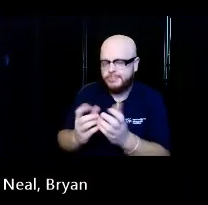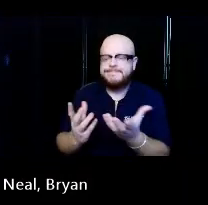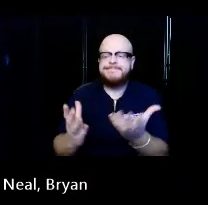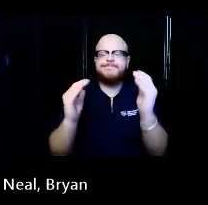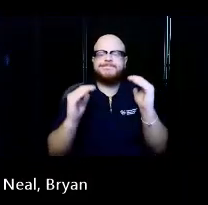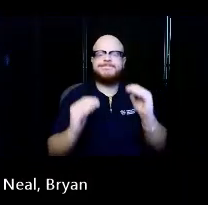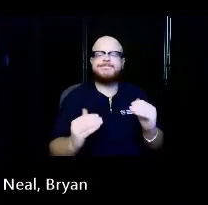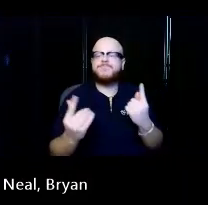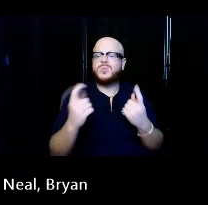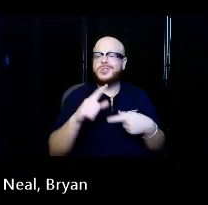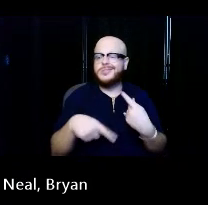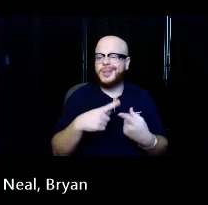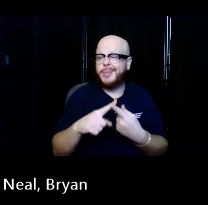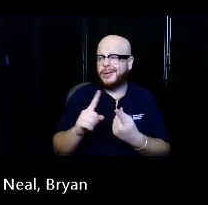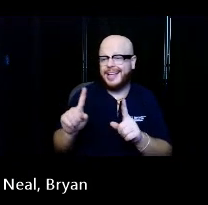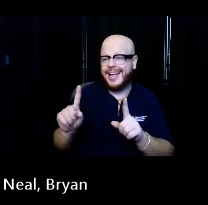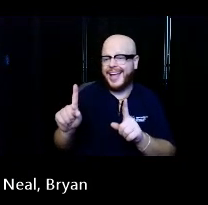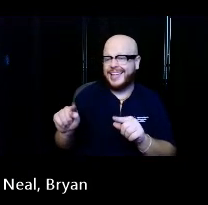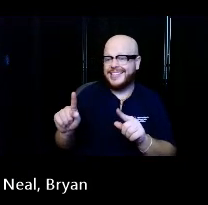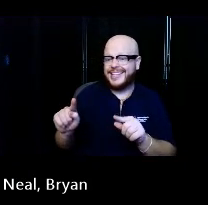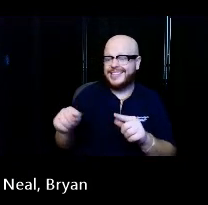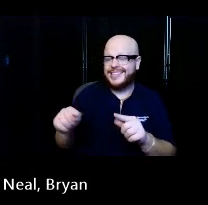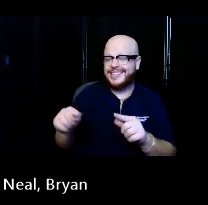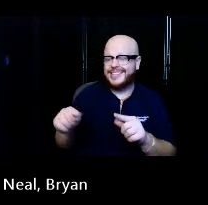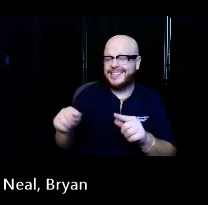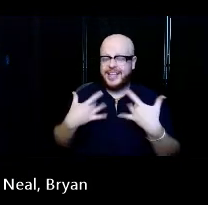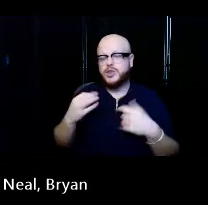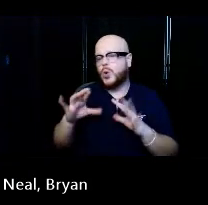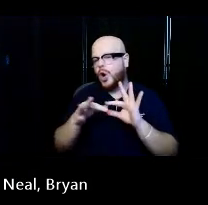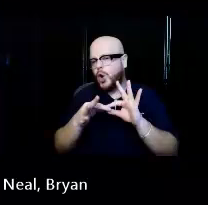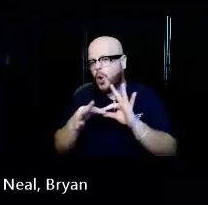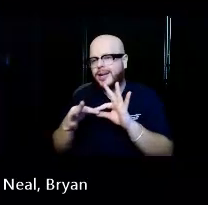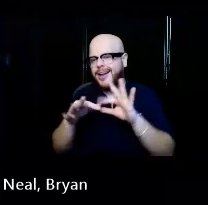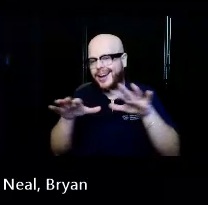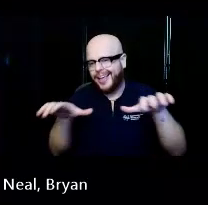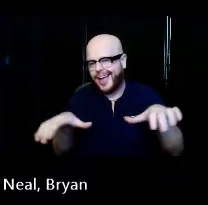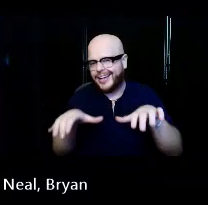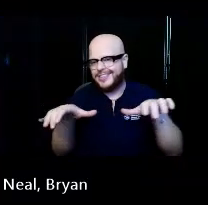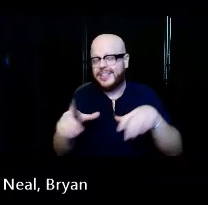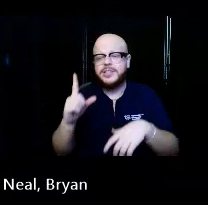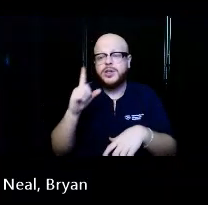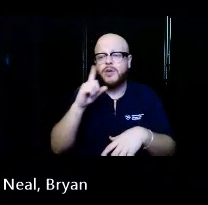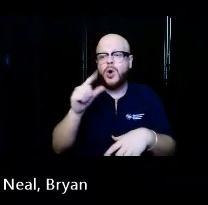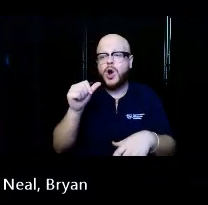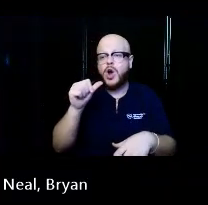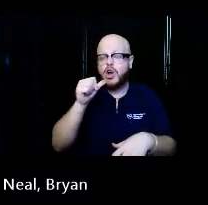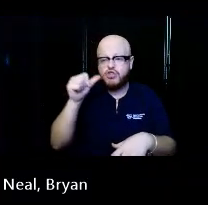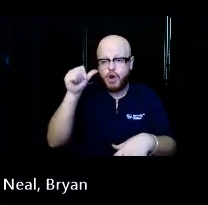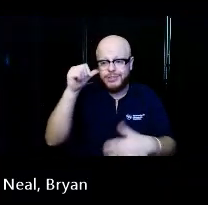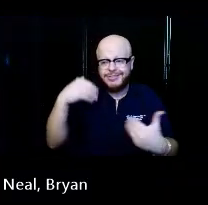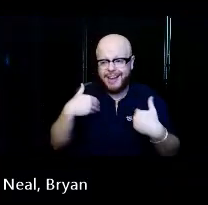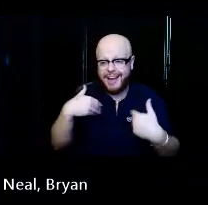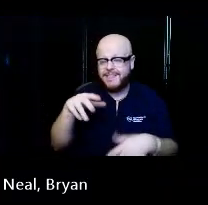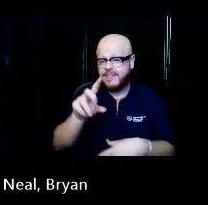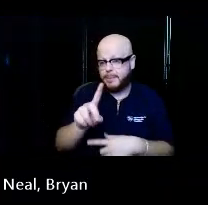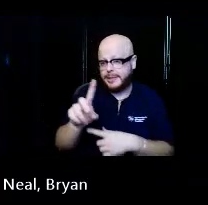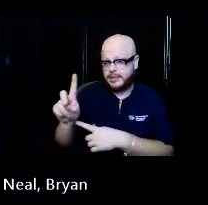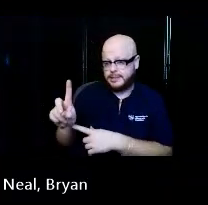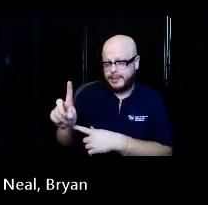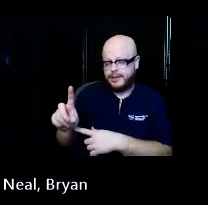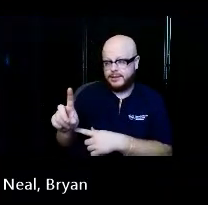attending activities with or coordinating activities with adults with developmental disabilities and utilizing